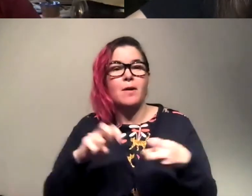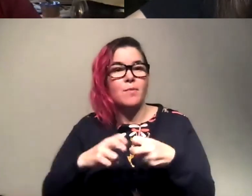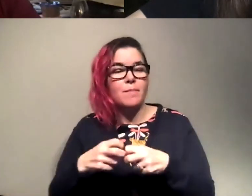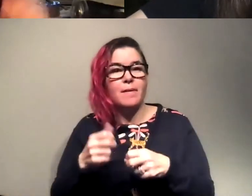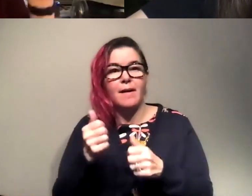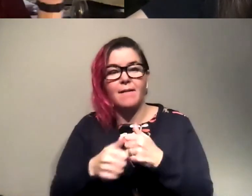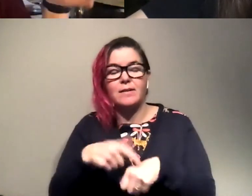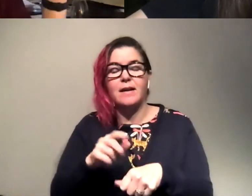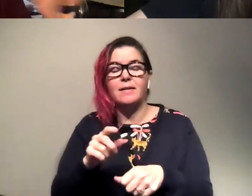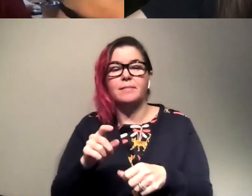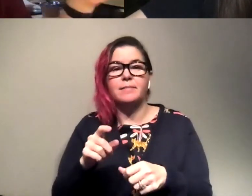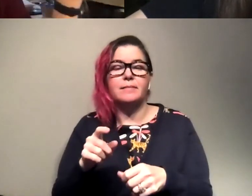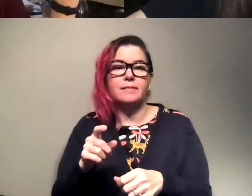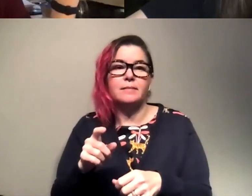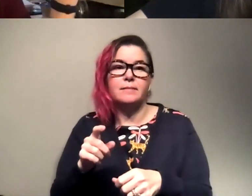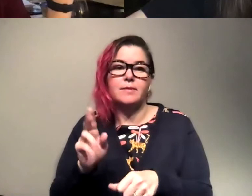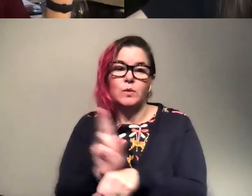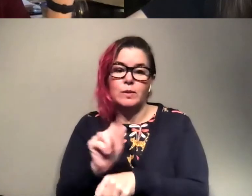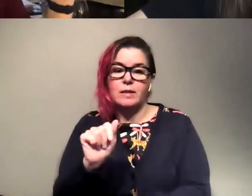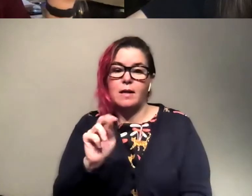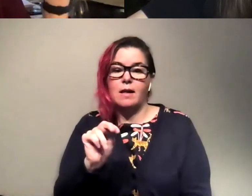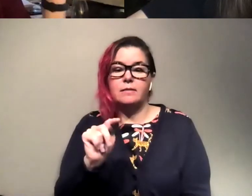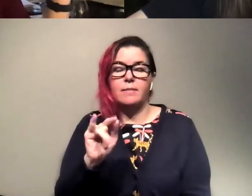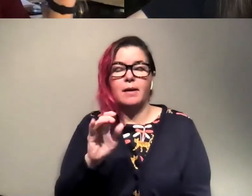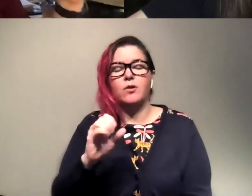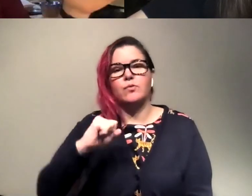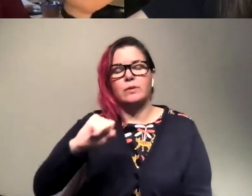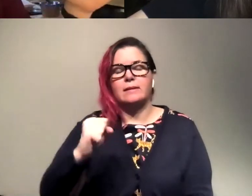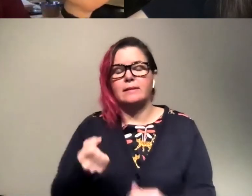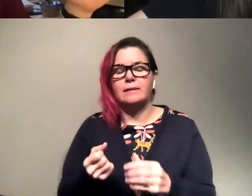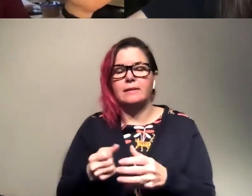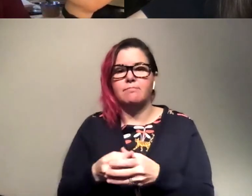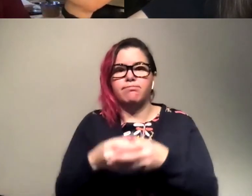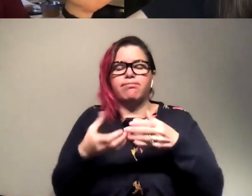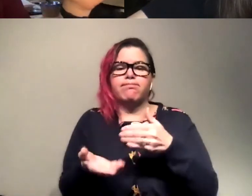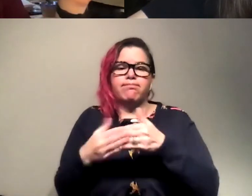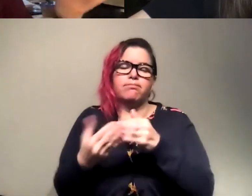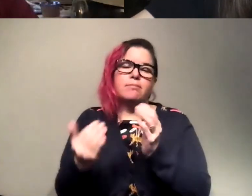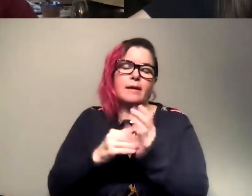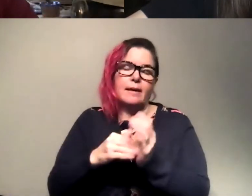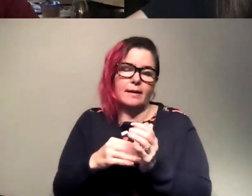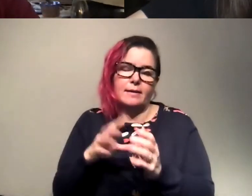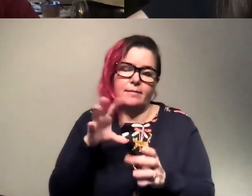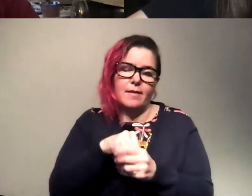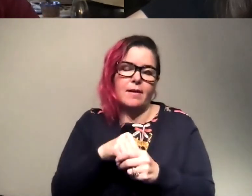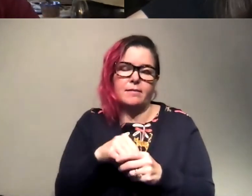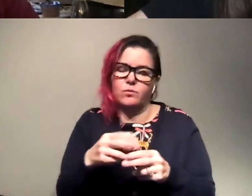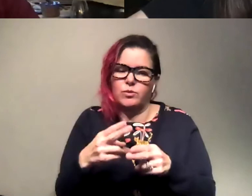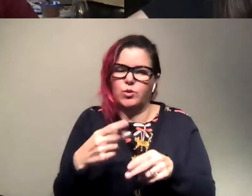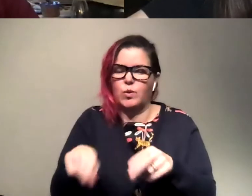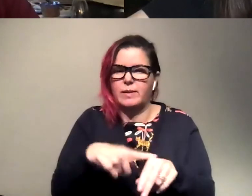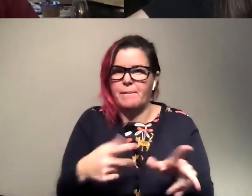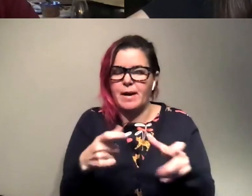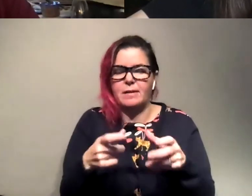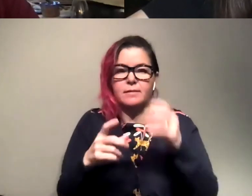using an antibiotic, we see resistance become present in the population of microbes in a very short period of time.